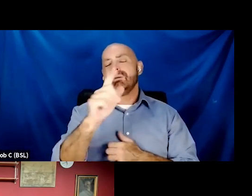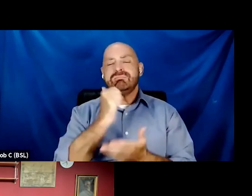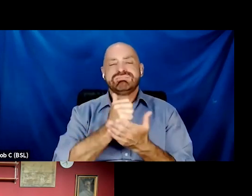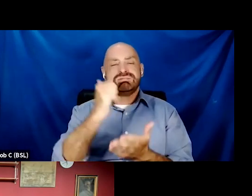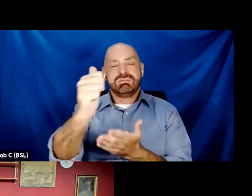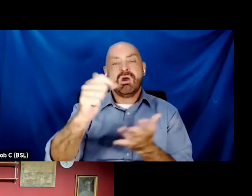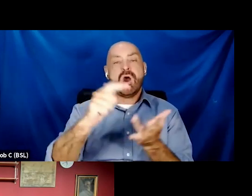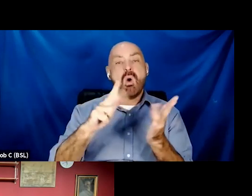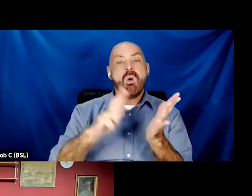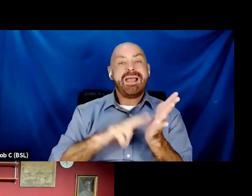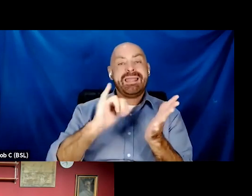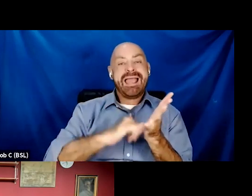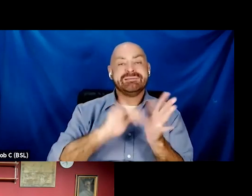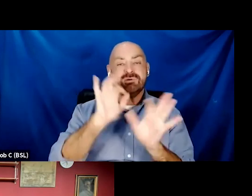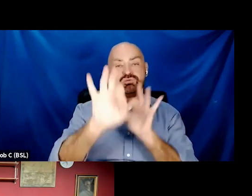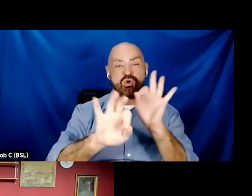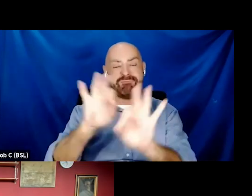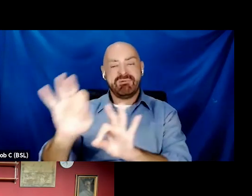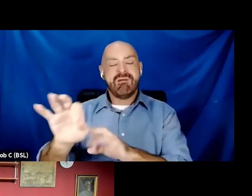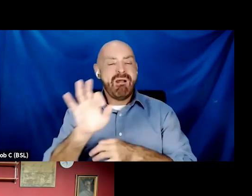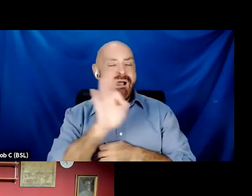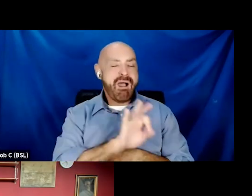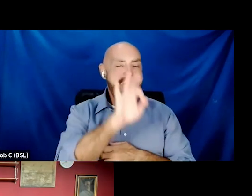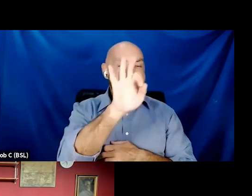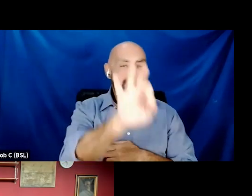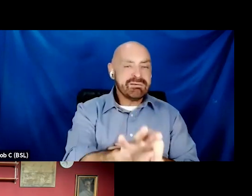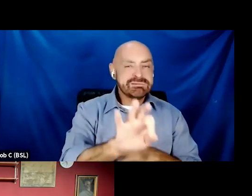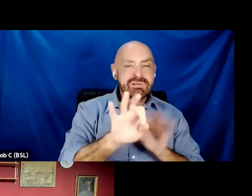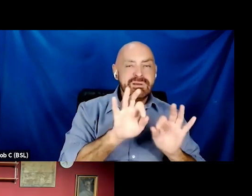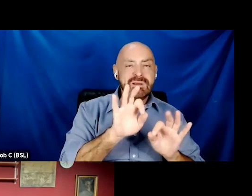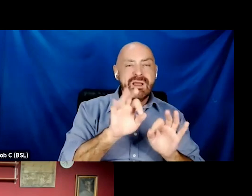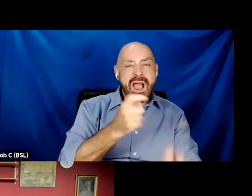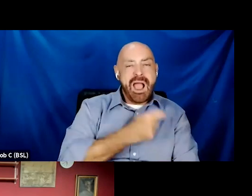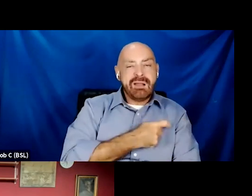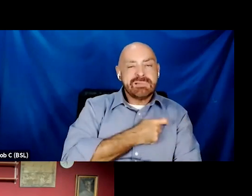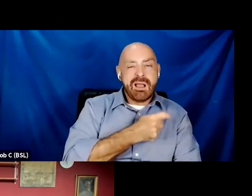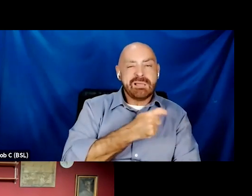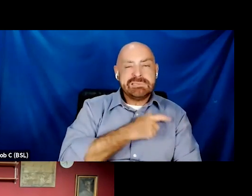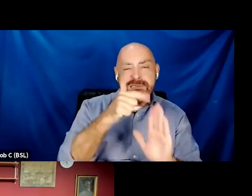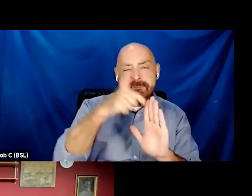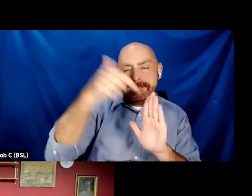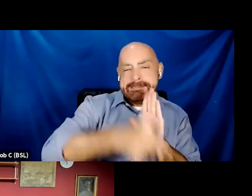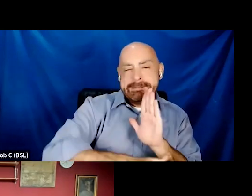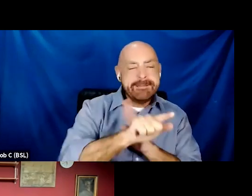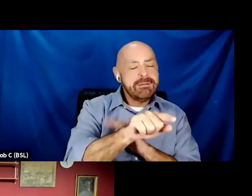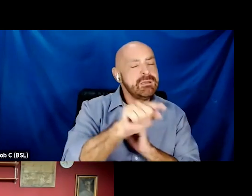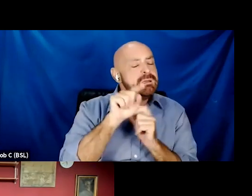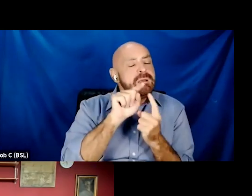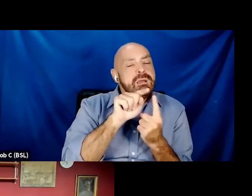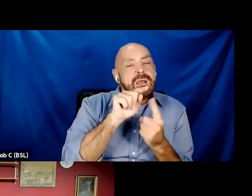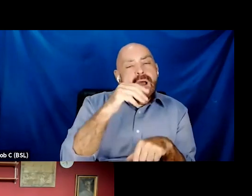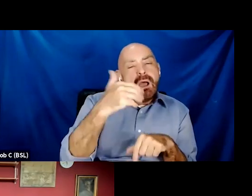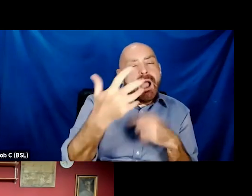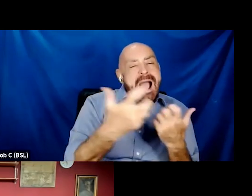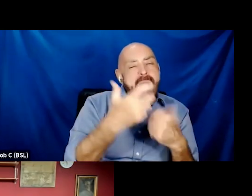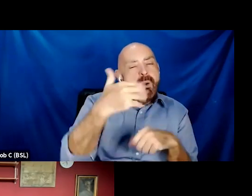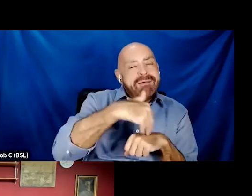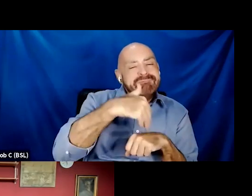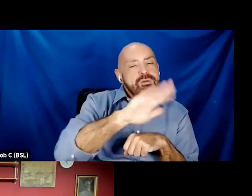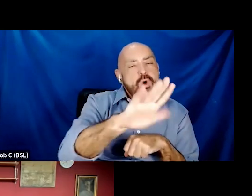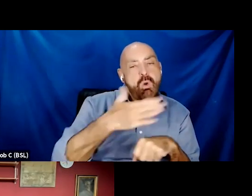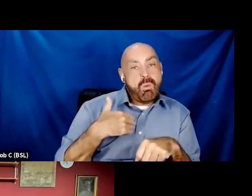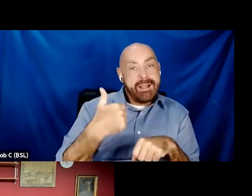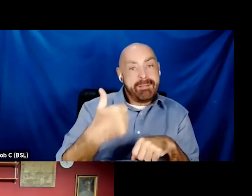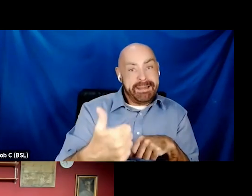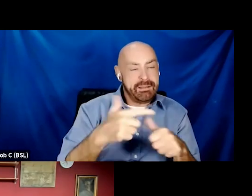does is ask about the anxiety in great detail, and it asks, how is it affecting your well-being? How